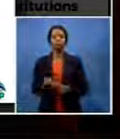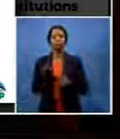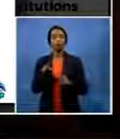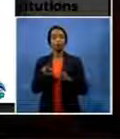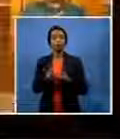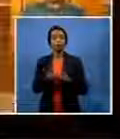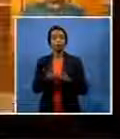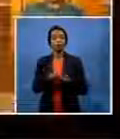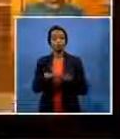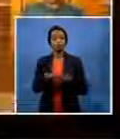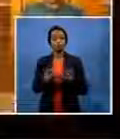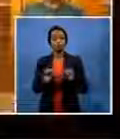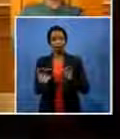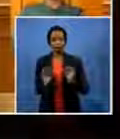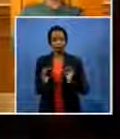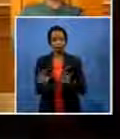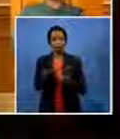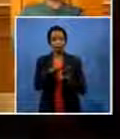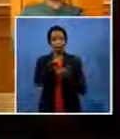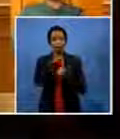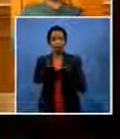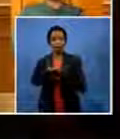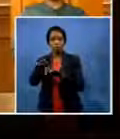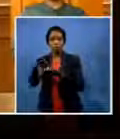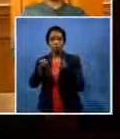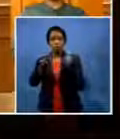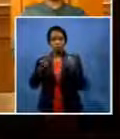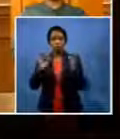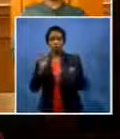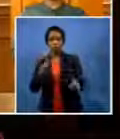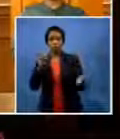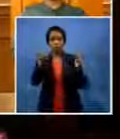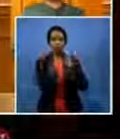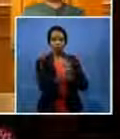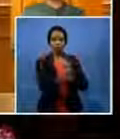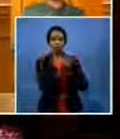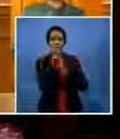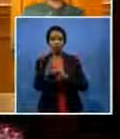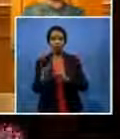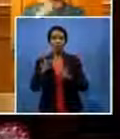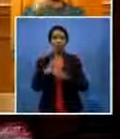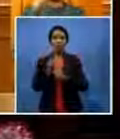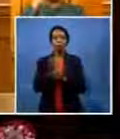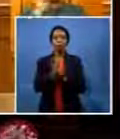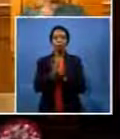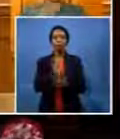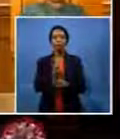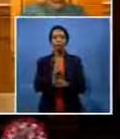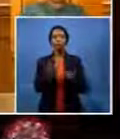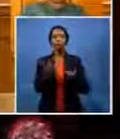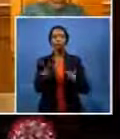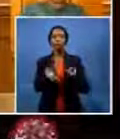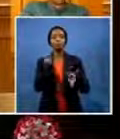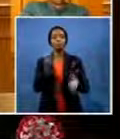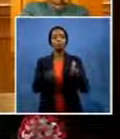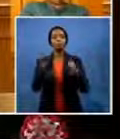transfer, and to ensure that there aren't any fiscal leakages that in South Africa we have been struggling even before the